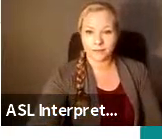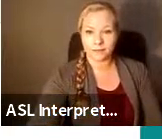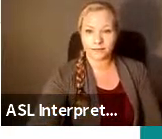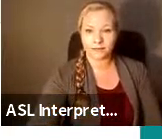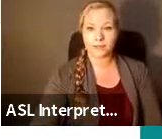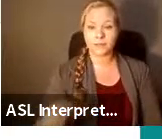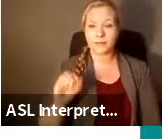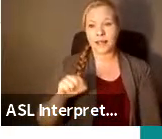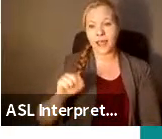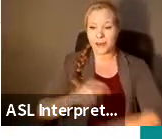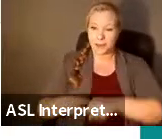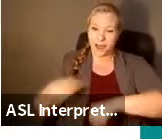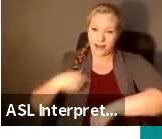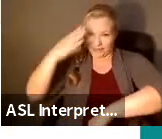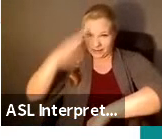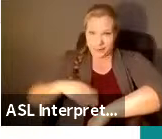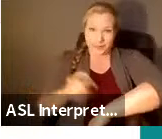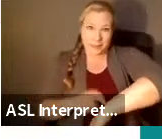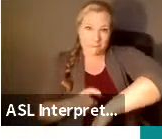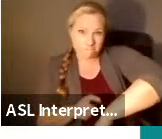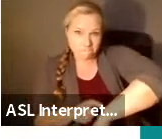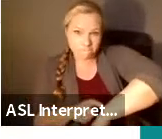Yeah, in the interest of time, why don't we move